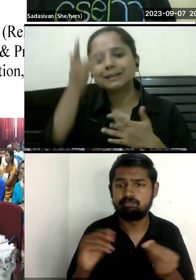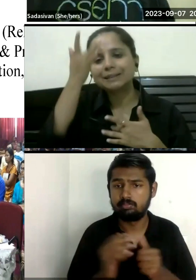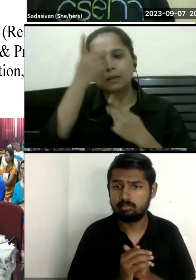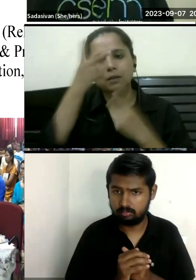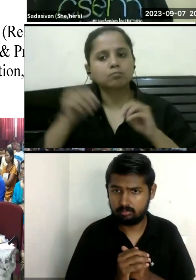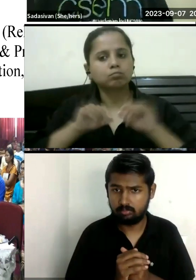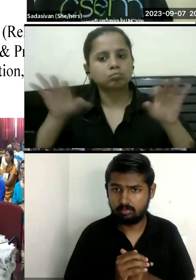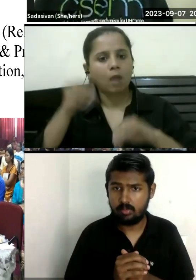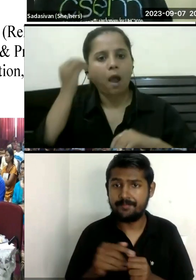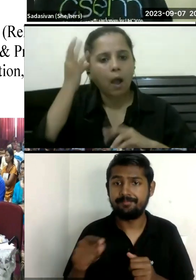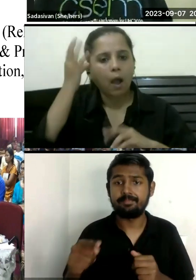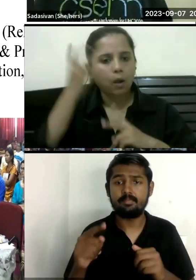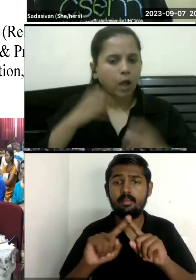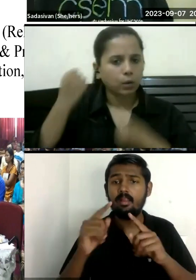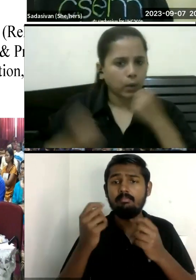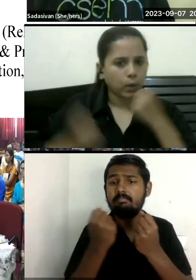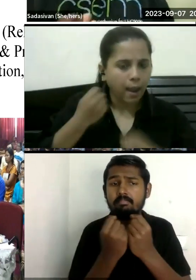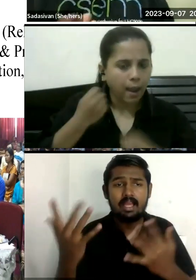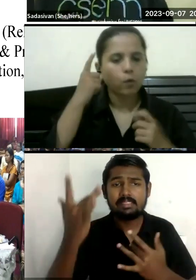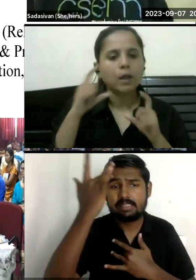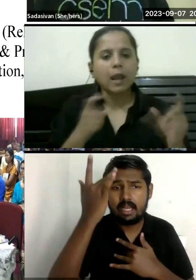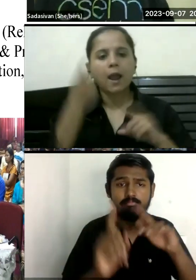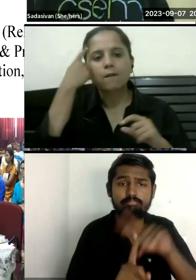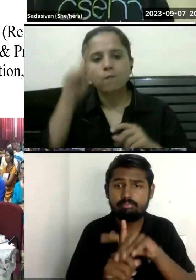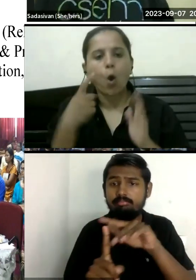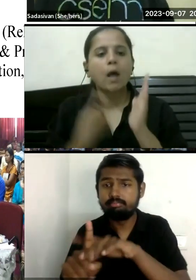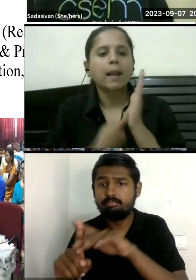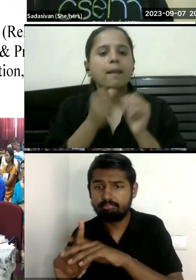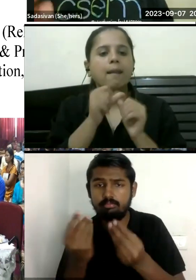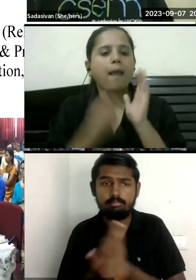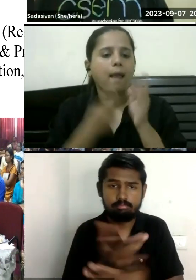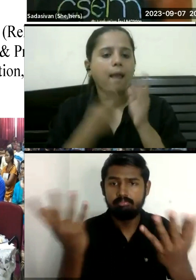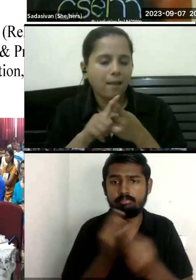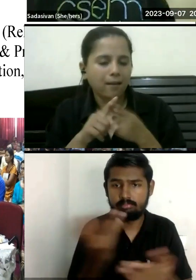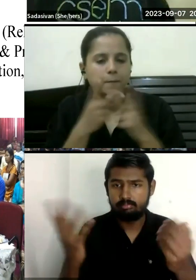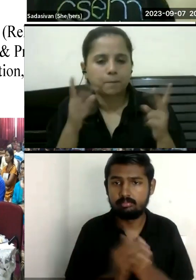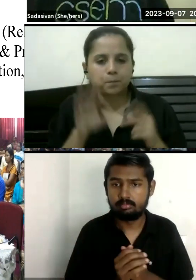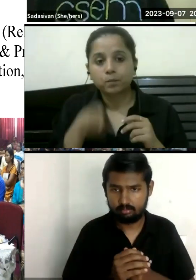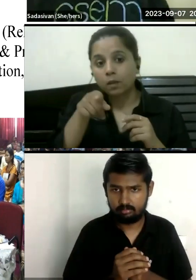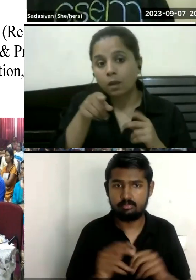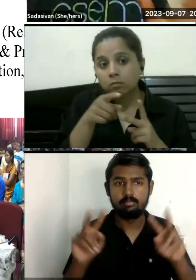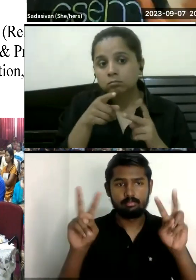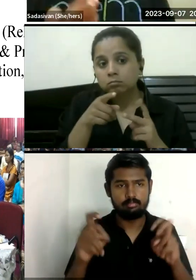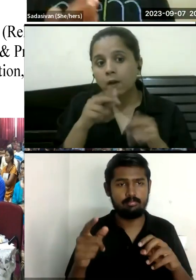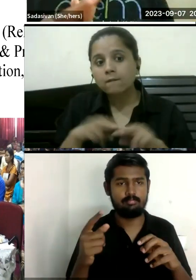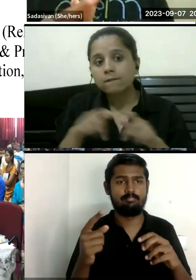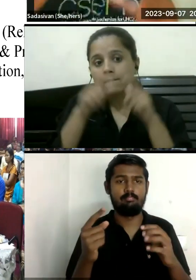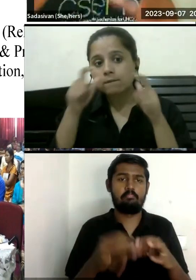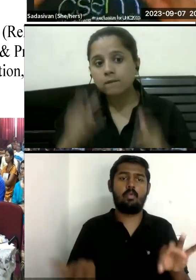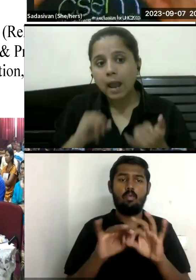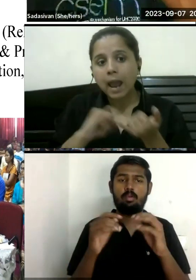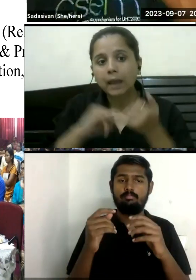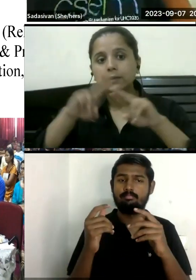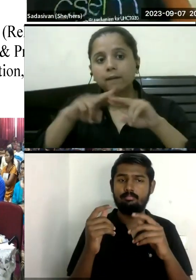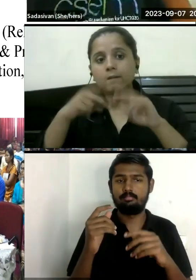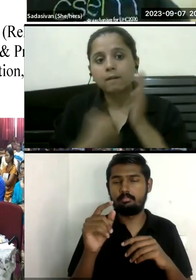and care for rare, etc. And the Foundation for Rare Disease is again a multi-stakeholder umbrella network,